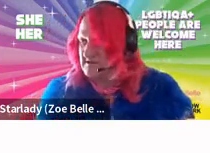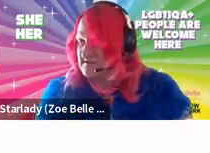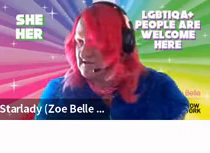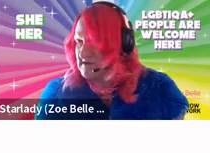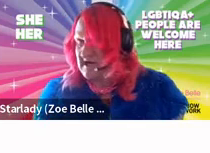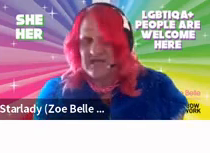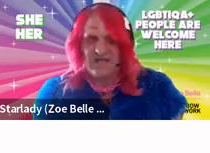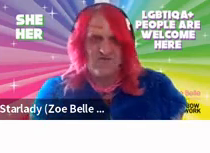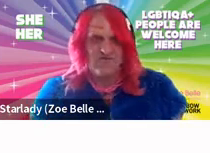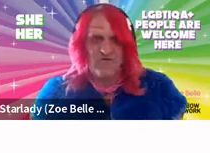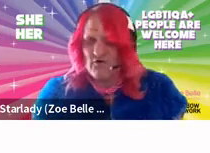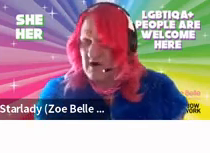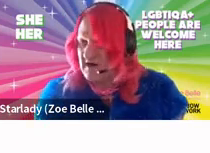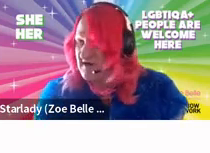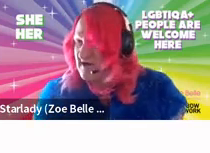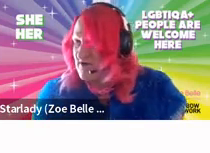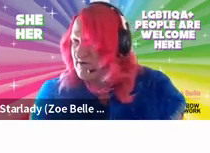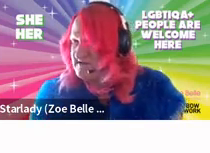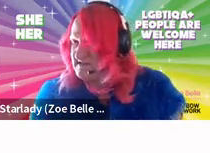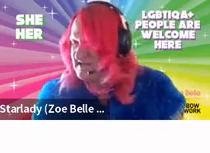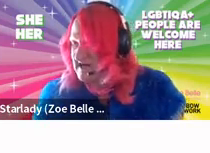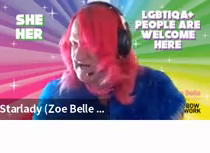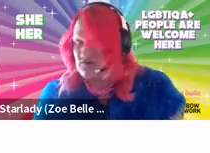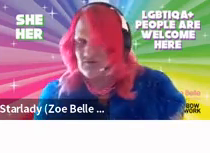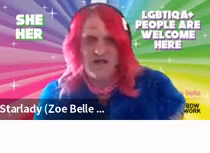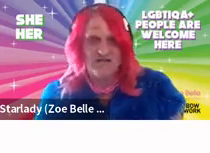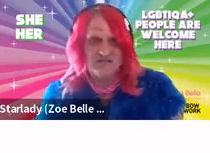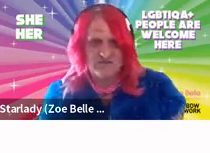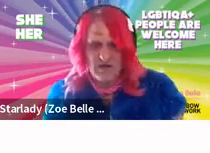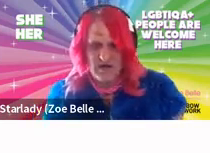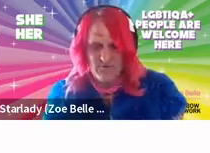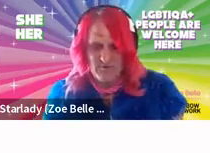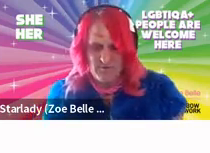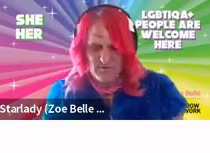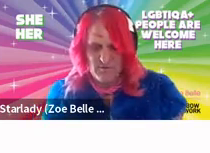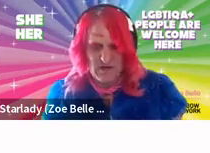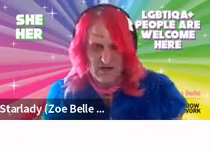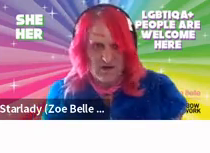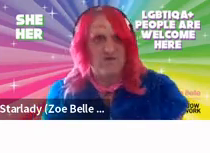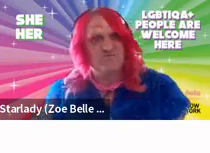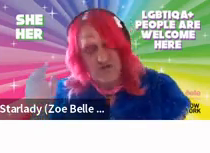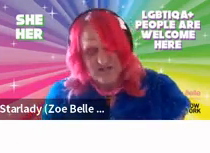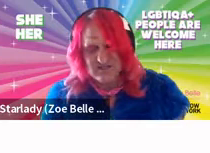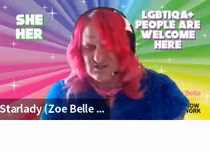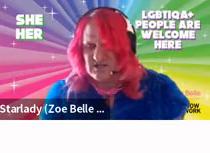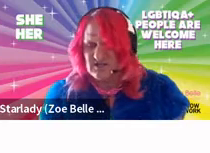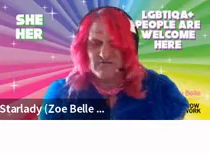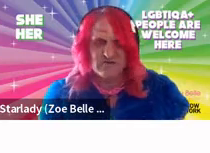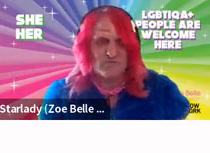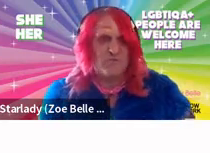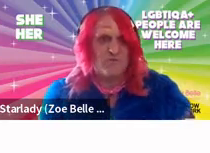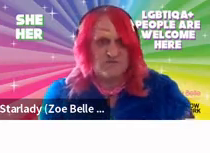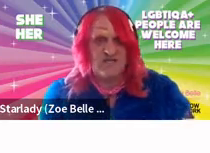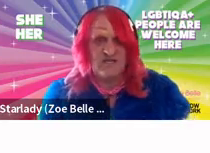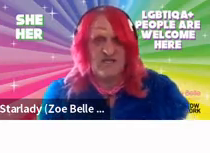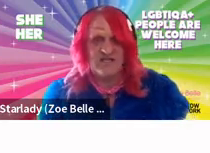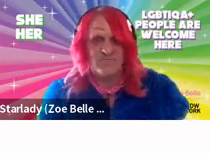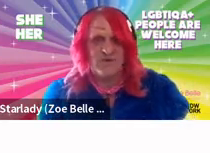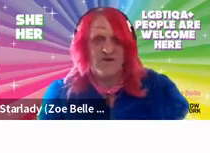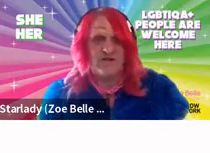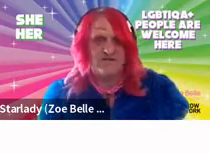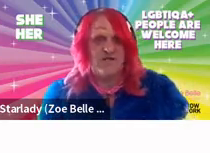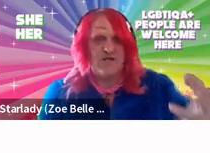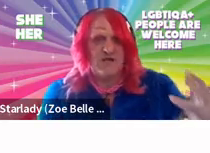writing themselves in for was that trans women or trans and gender diverse people